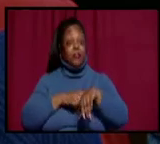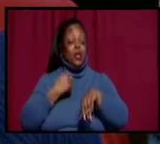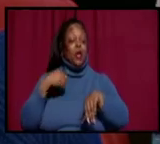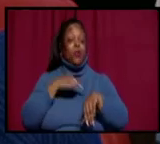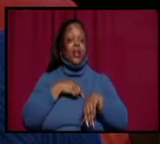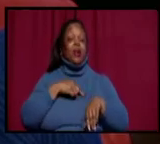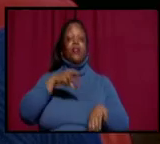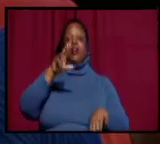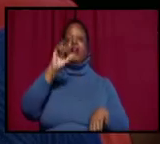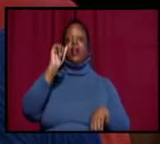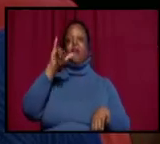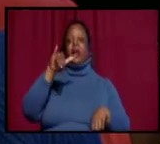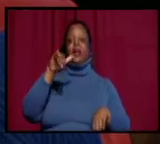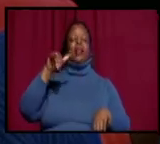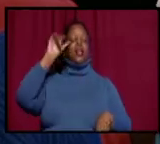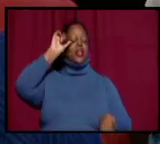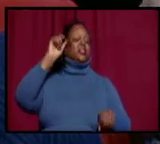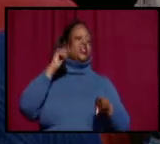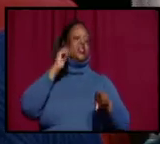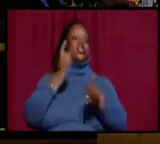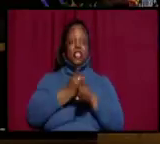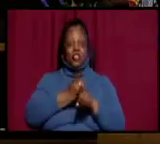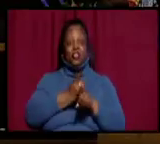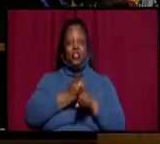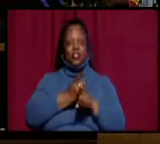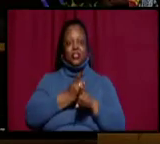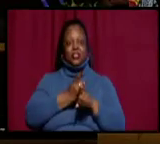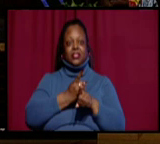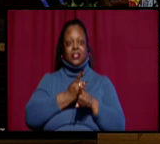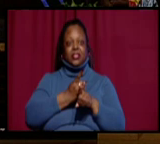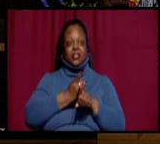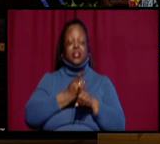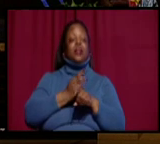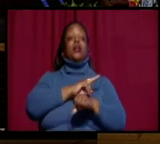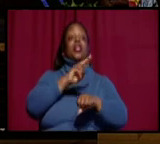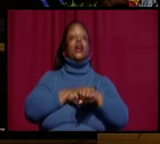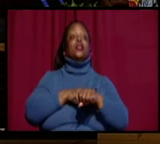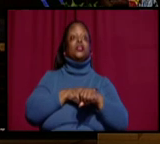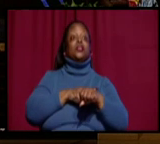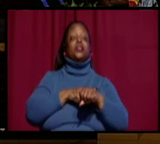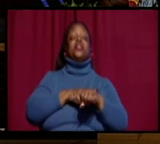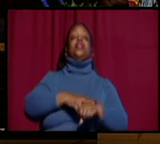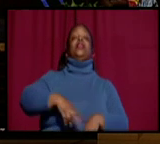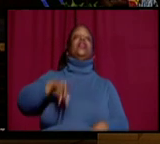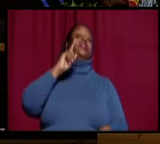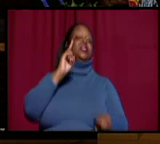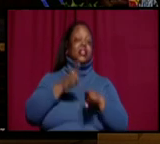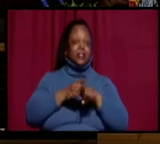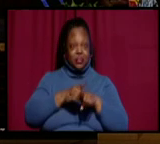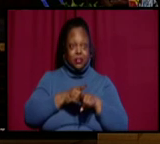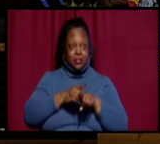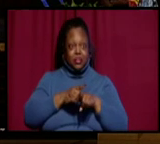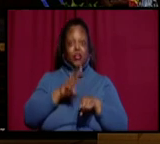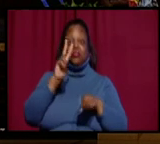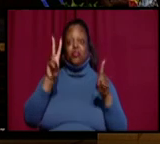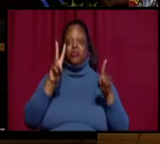we are the Ray Sisters. Amen. Natural sisters, 2 years apart born.